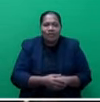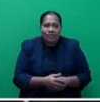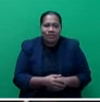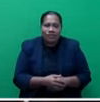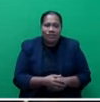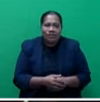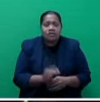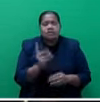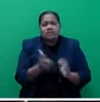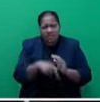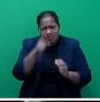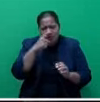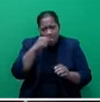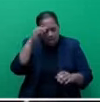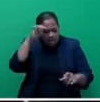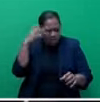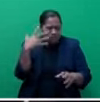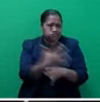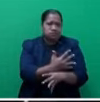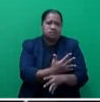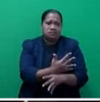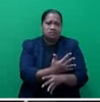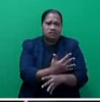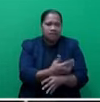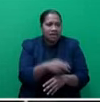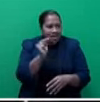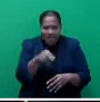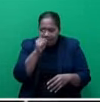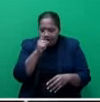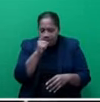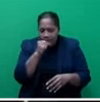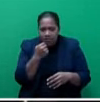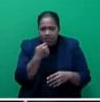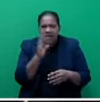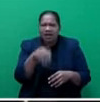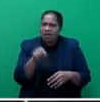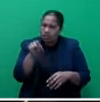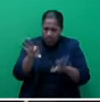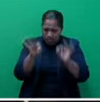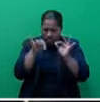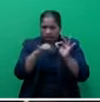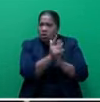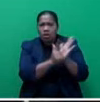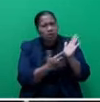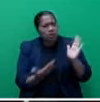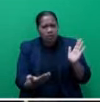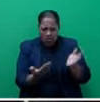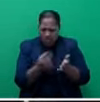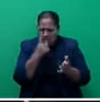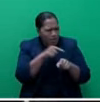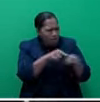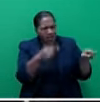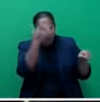Sometimes people are confused. I mean, I meet people and they say, hey, you guys push this law, half the people don't understand